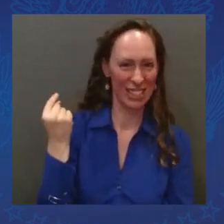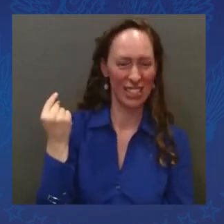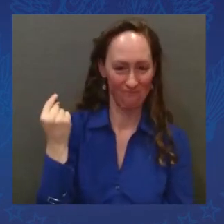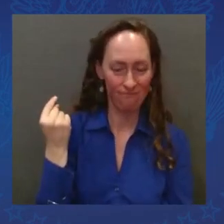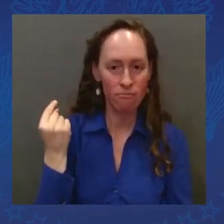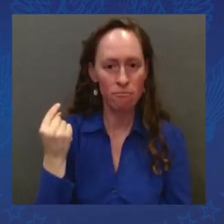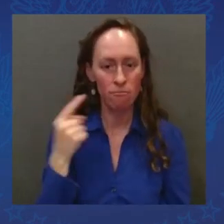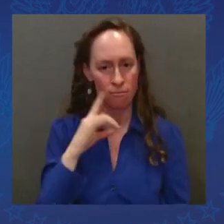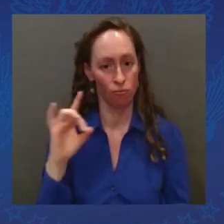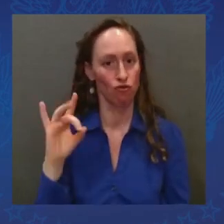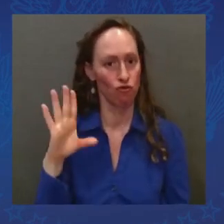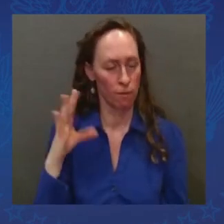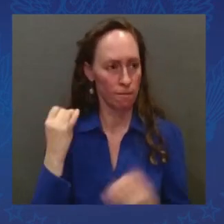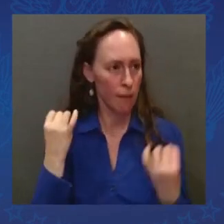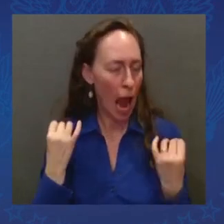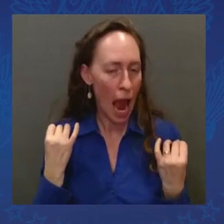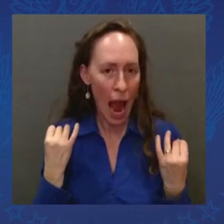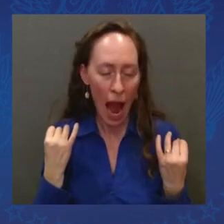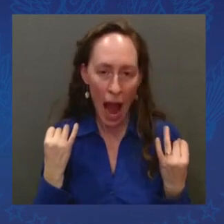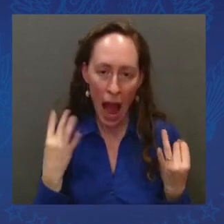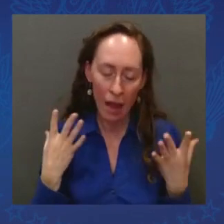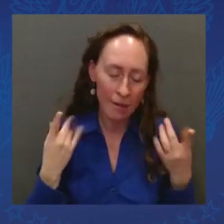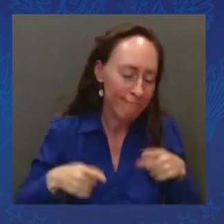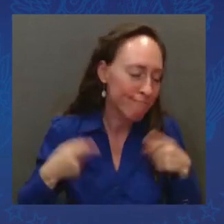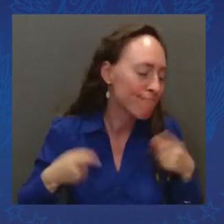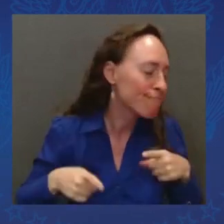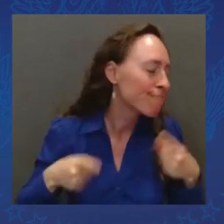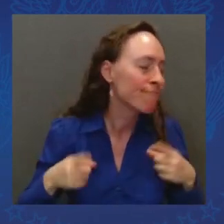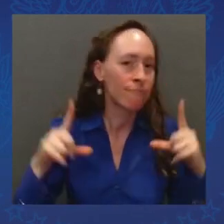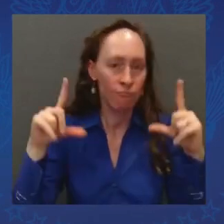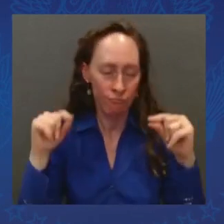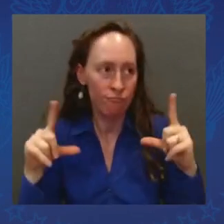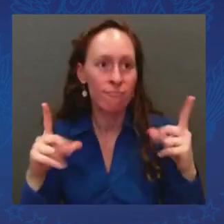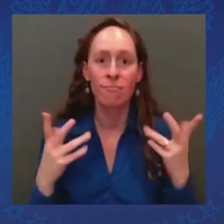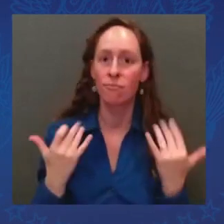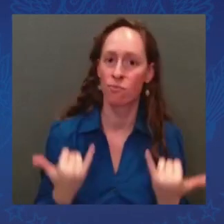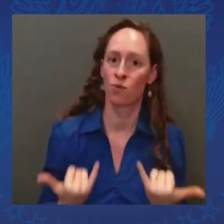The world has emerged from the COVID pandemic,